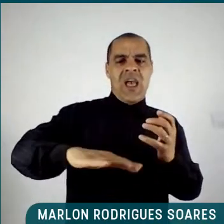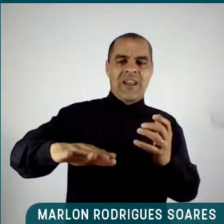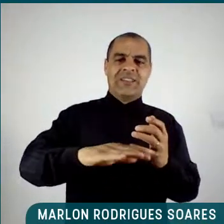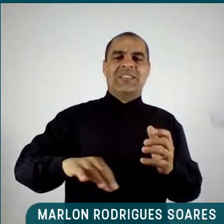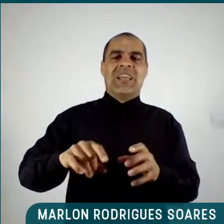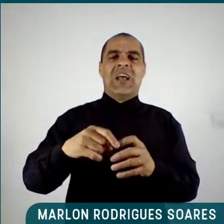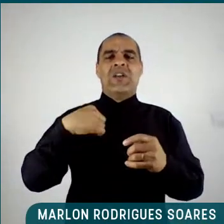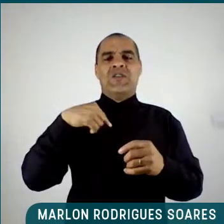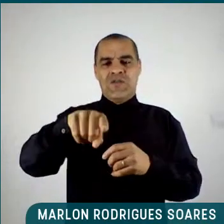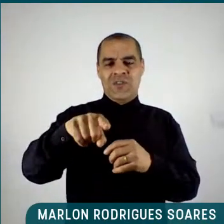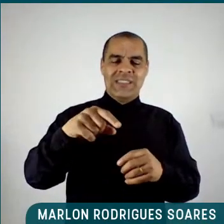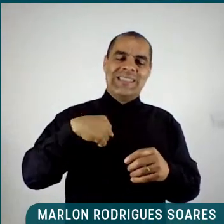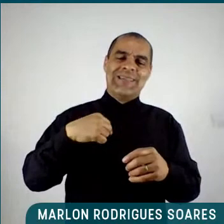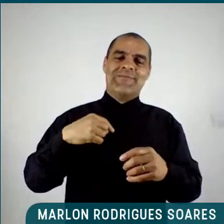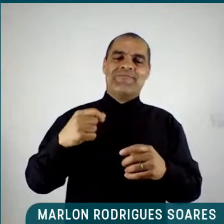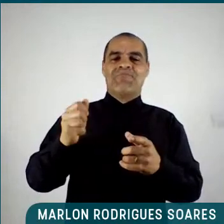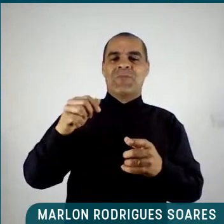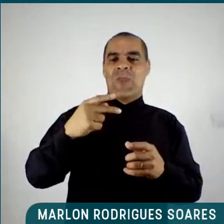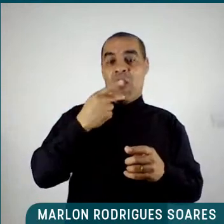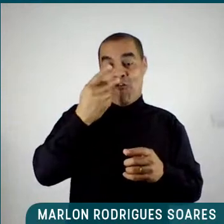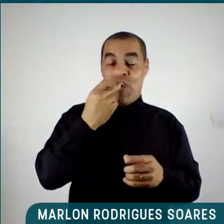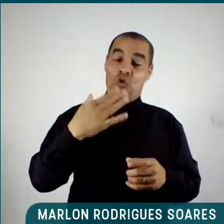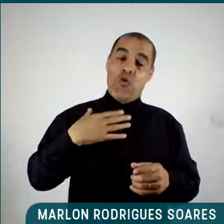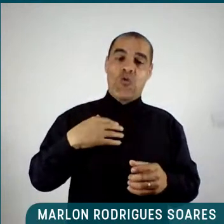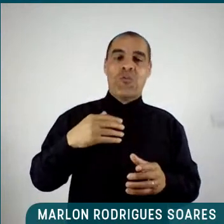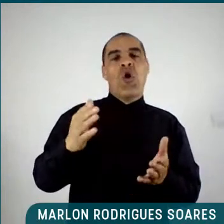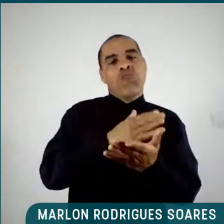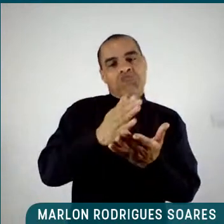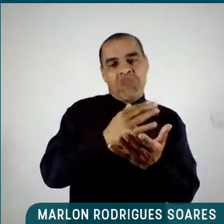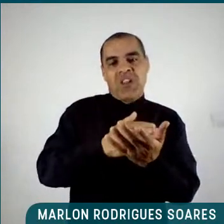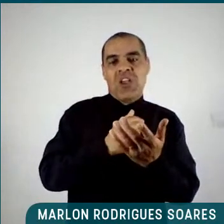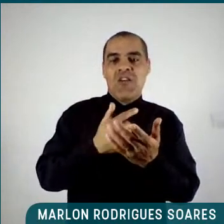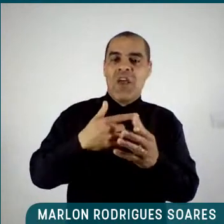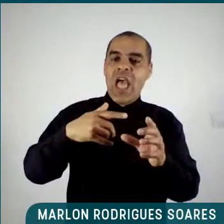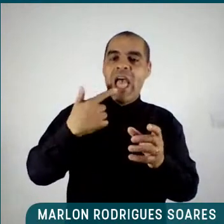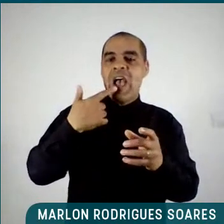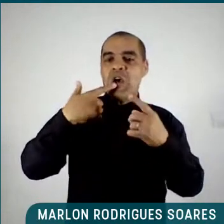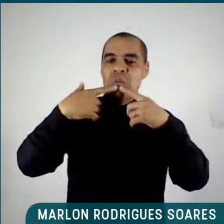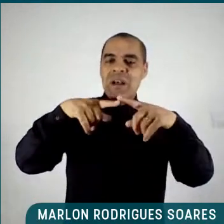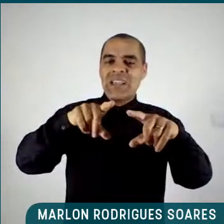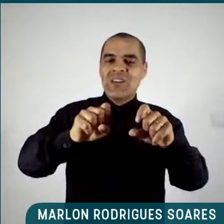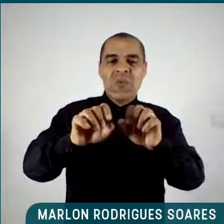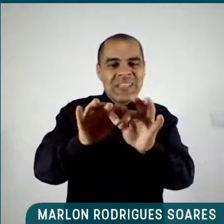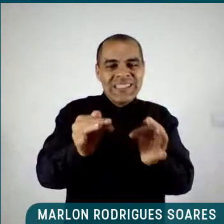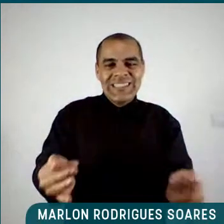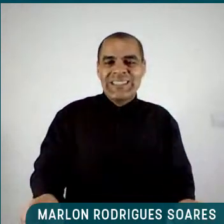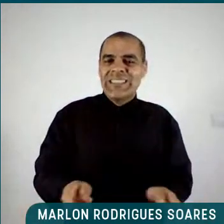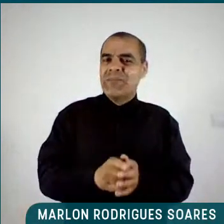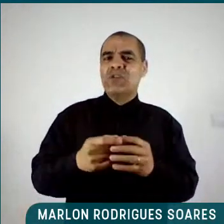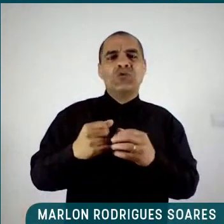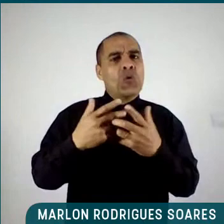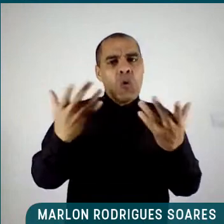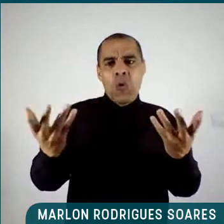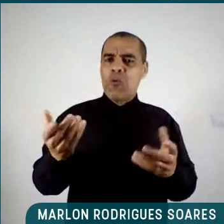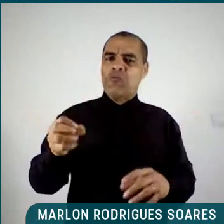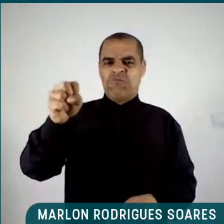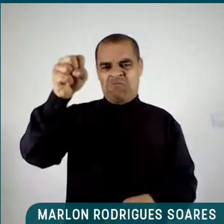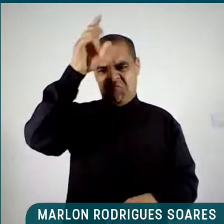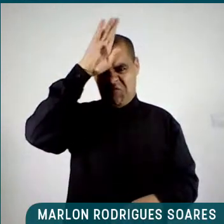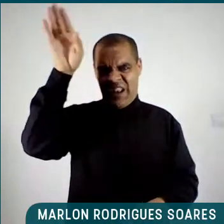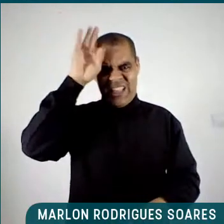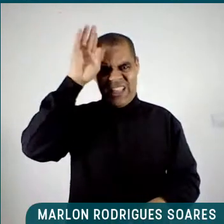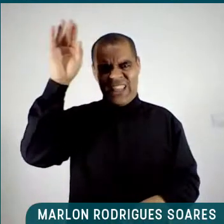você, Marina, que citou meu livro, using né, such de an uma forma emotional muito language. simples, eu sou super, Marina super mega acadêmica, assim, explained that in a eu very tô